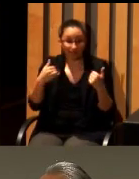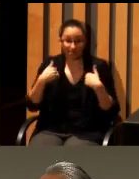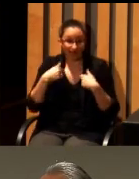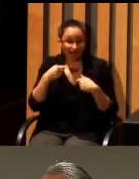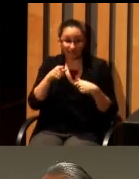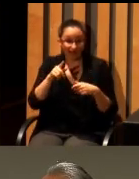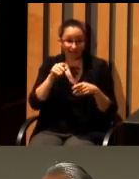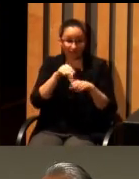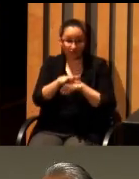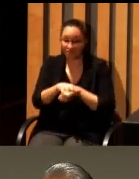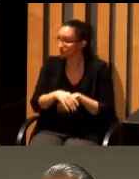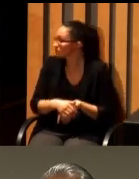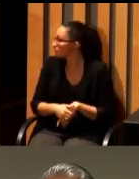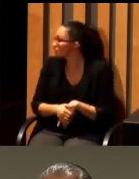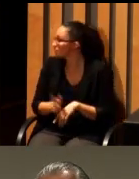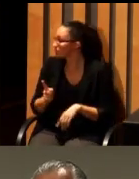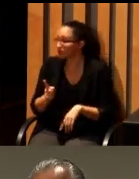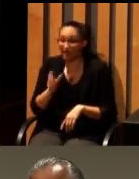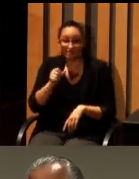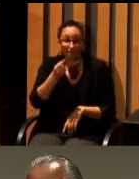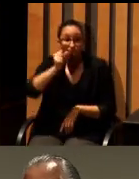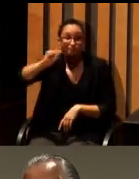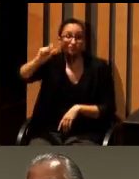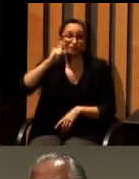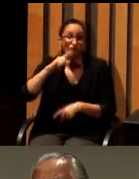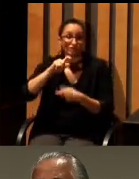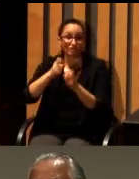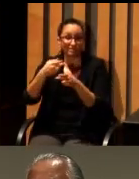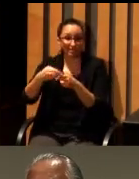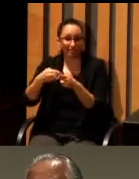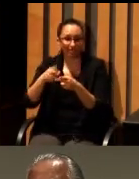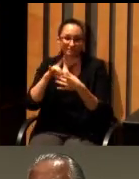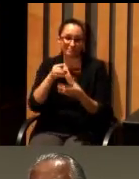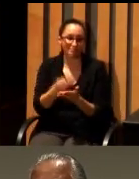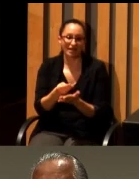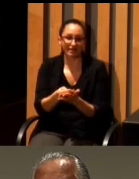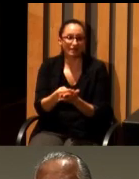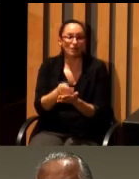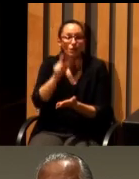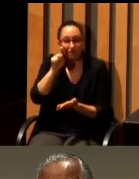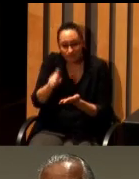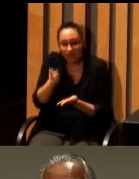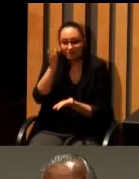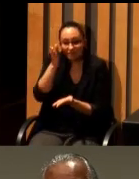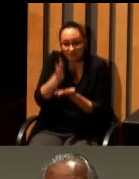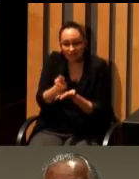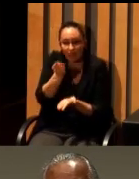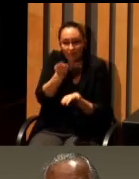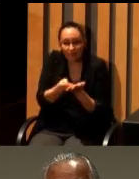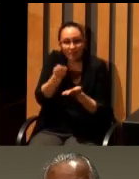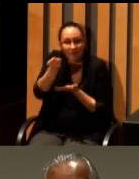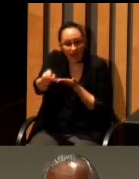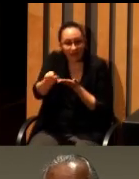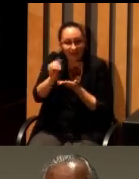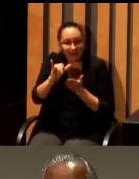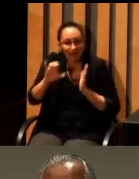changing the name really has to do with money, and we need to stop buying things that bear that logo.